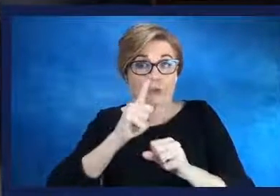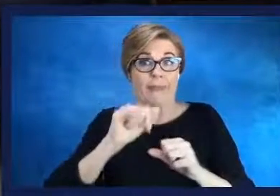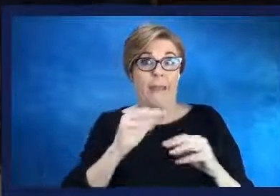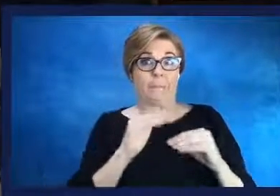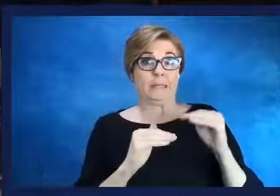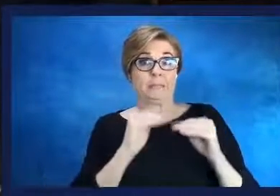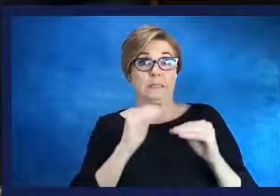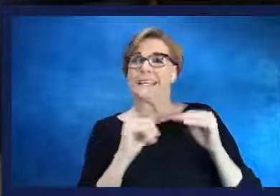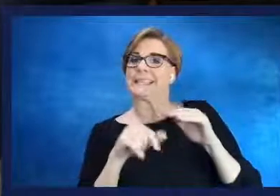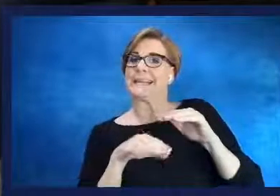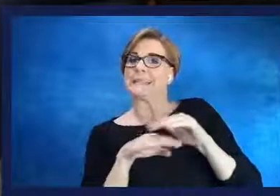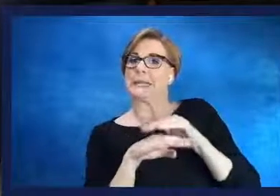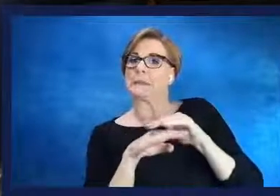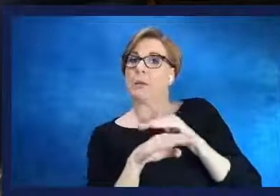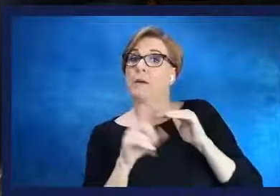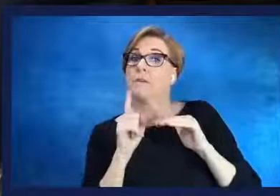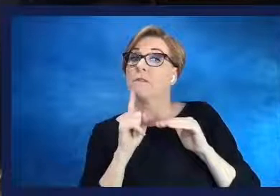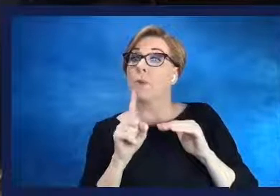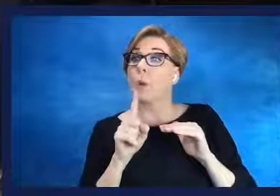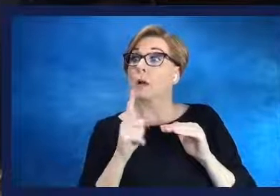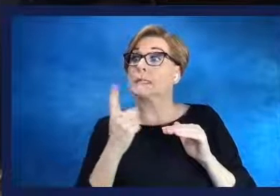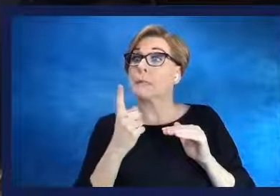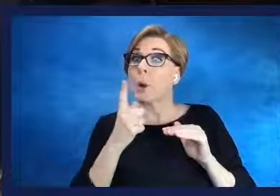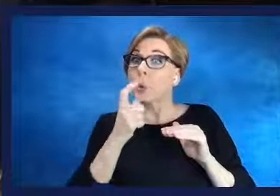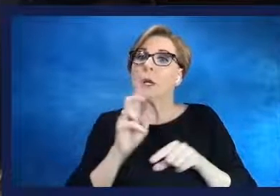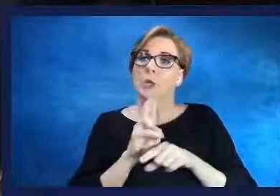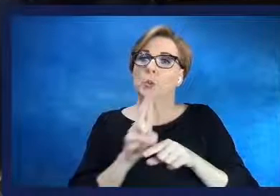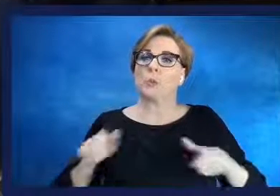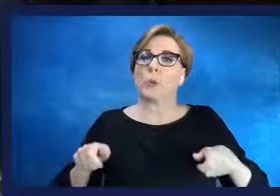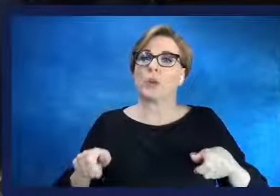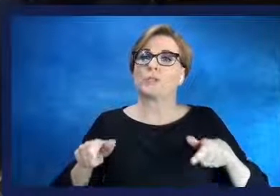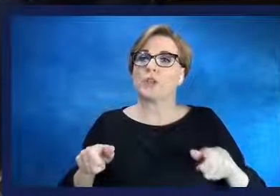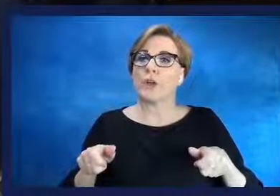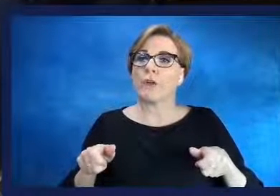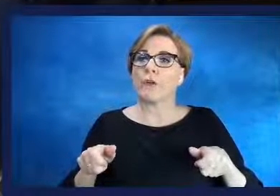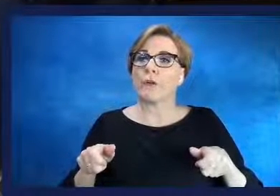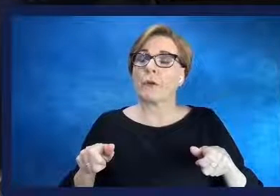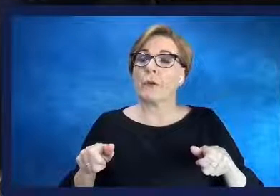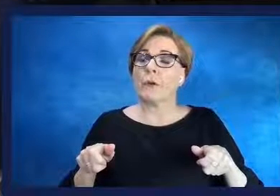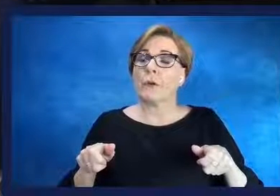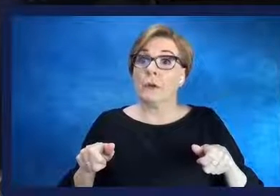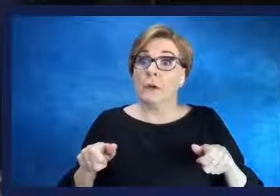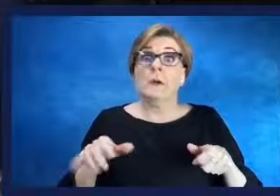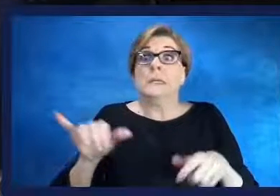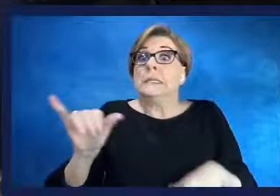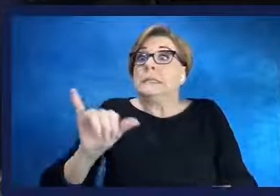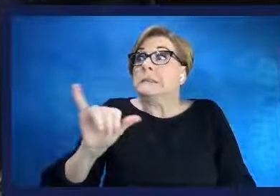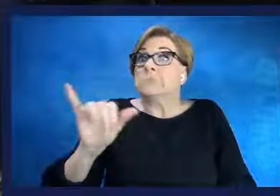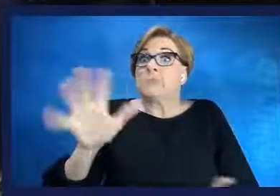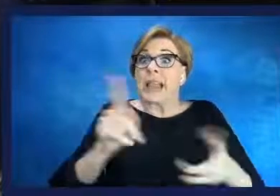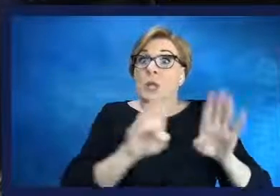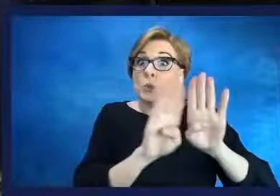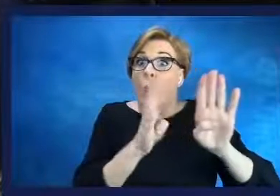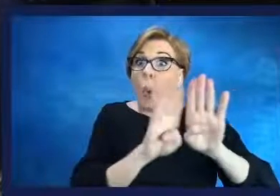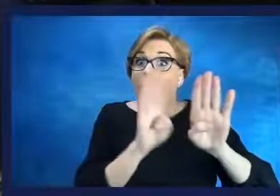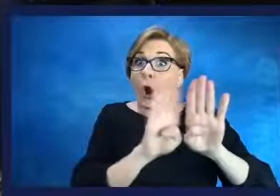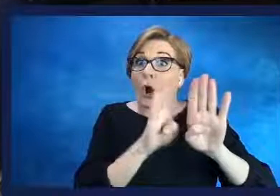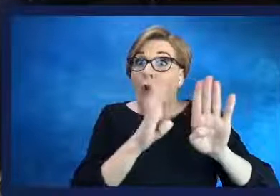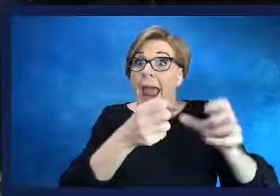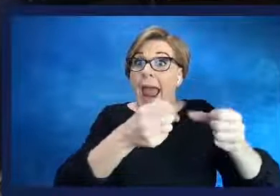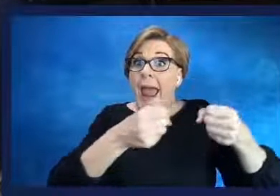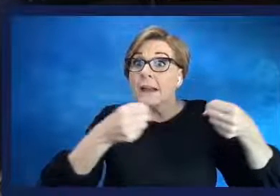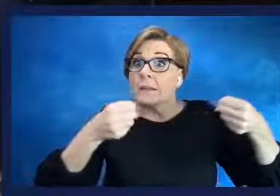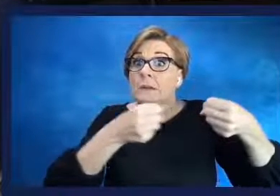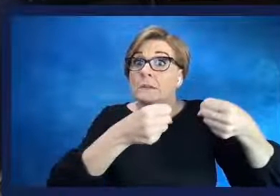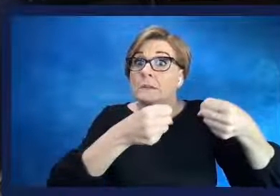in a wheelchair. So they're looking at even the handles, right, on the doors, and if they need to add an accommodation